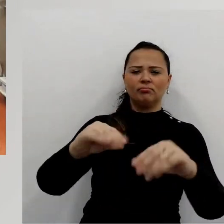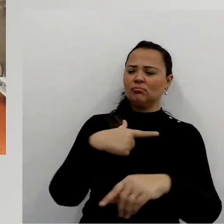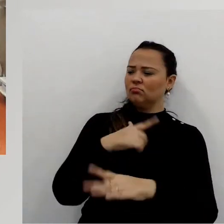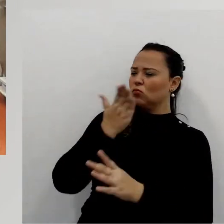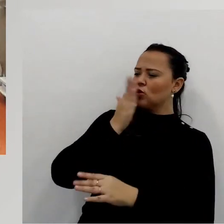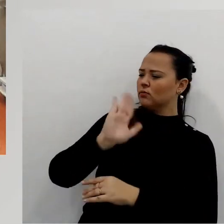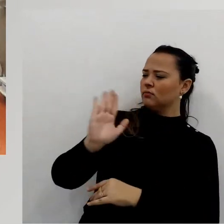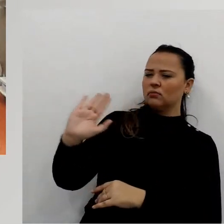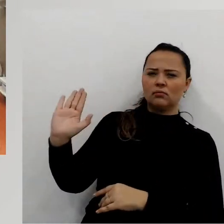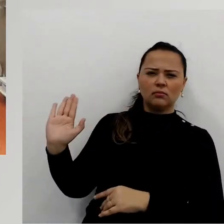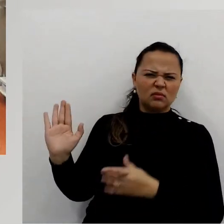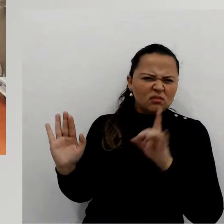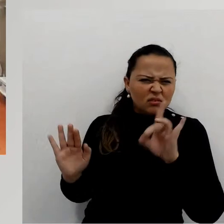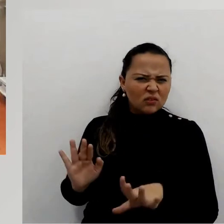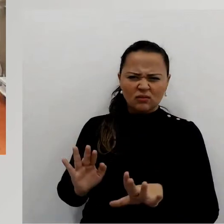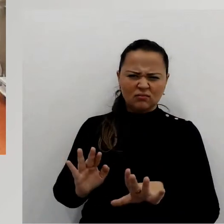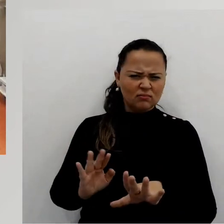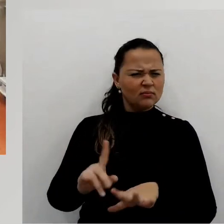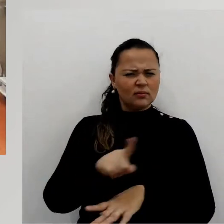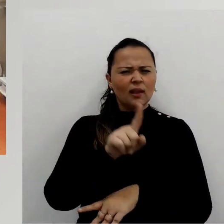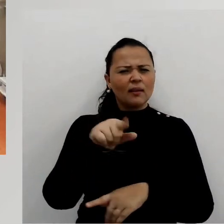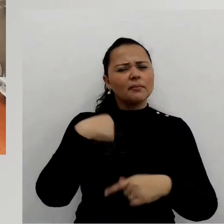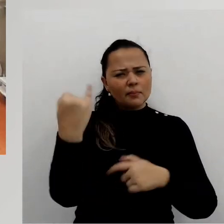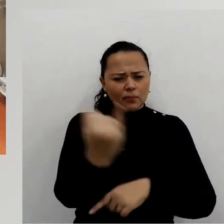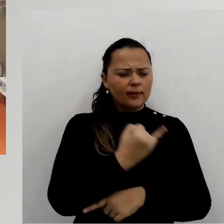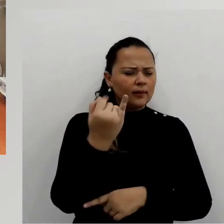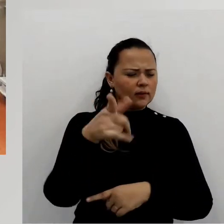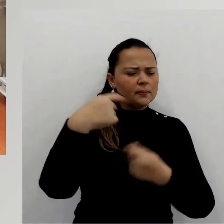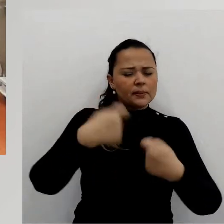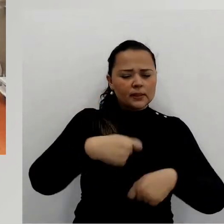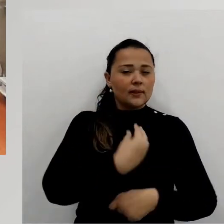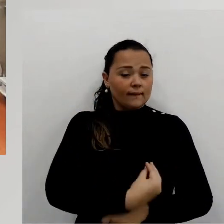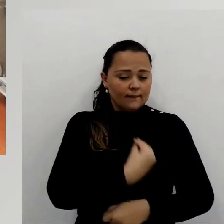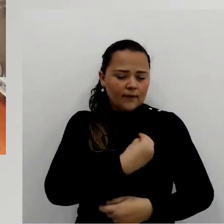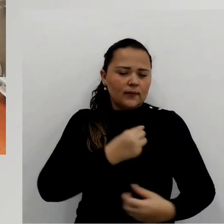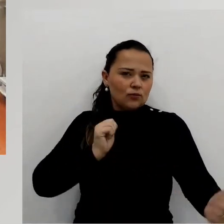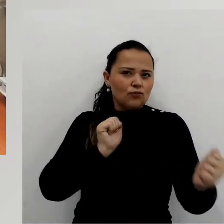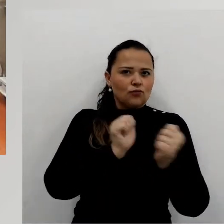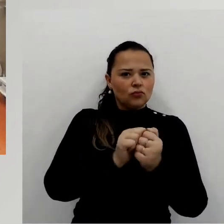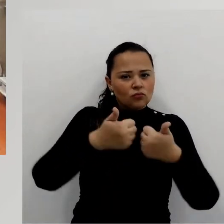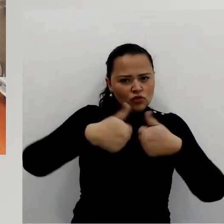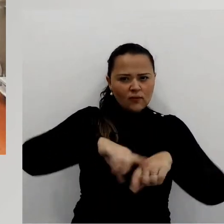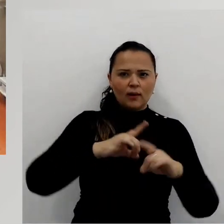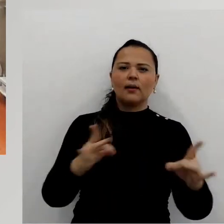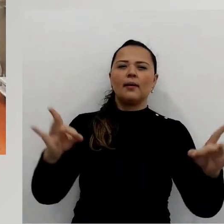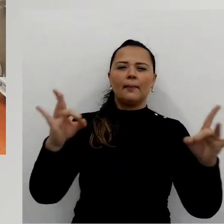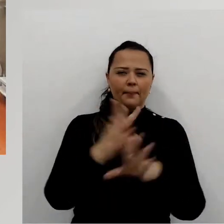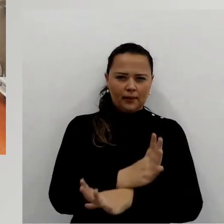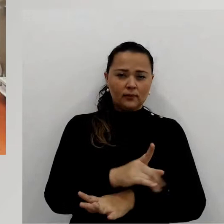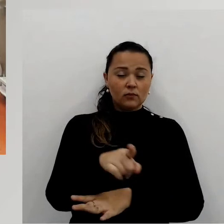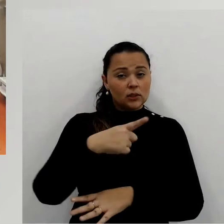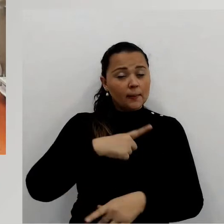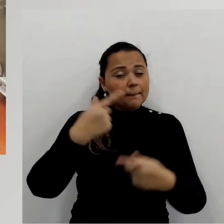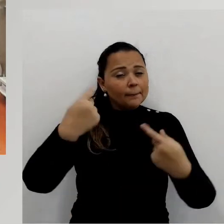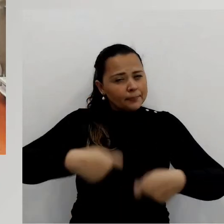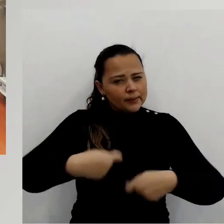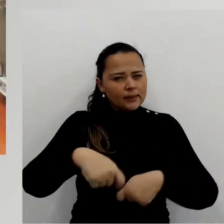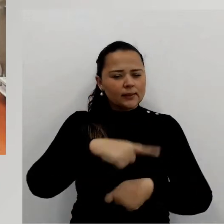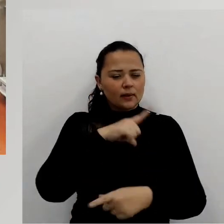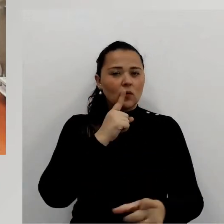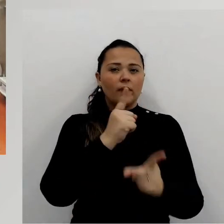are the one who has to live with this when it's all done. So what you have to do is find somebody who's willing to work with your internal